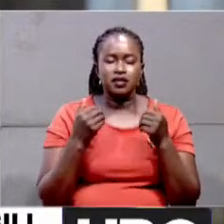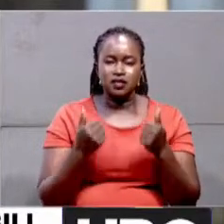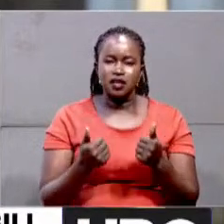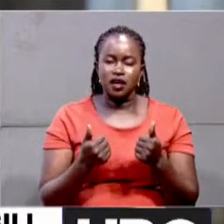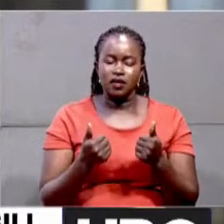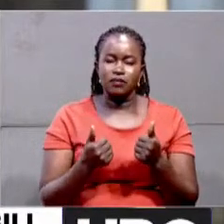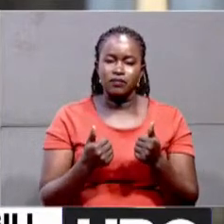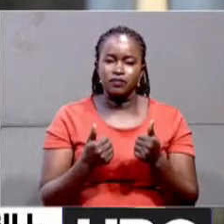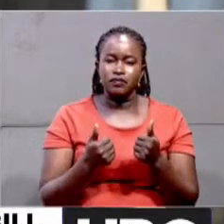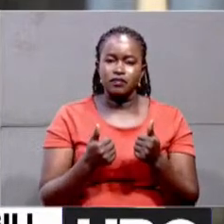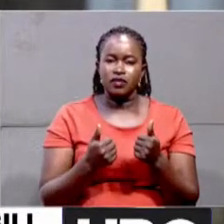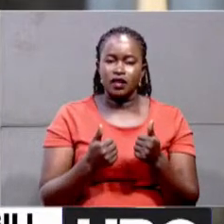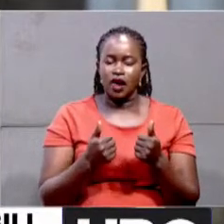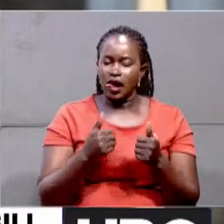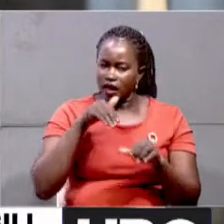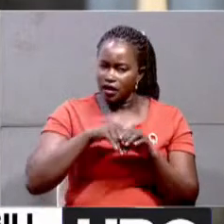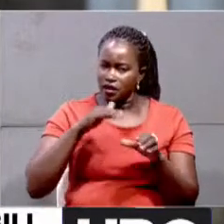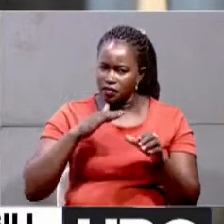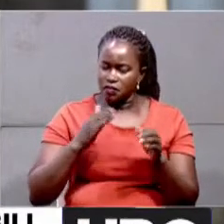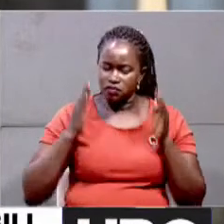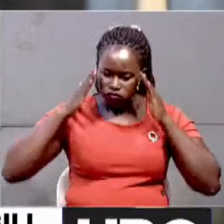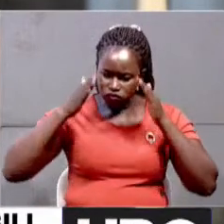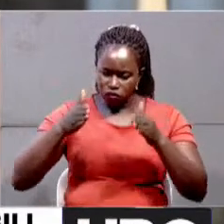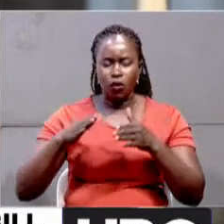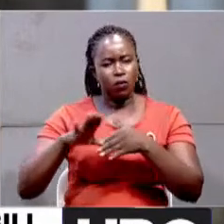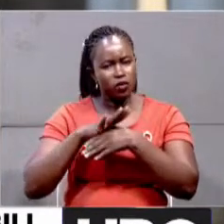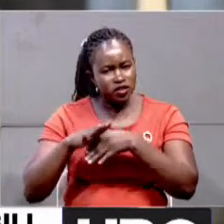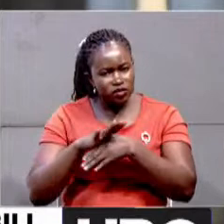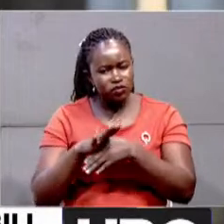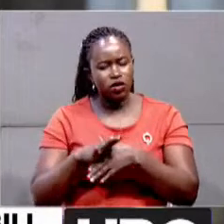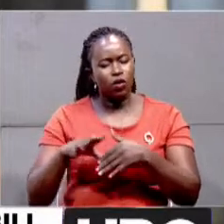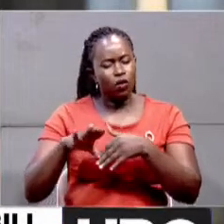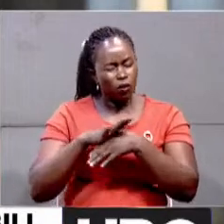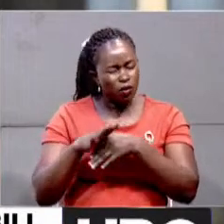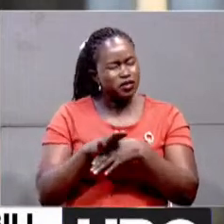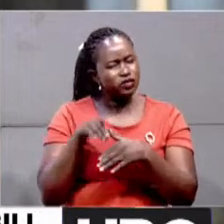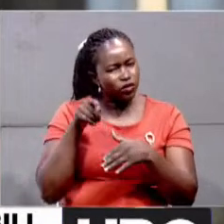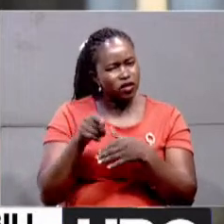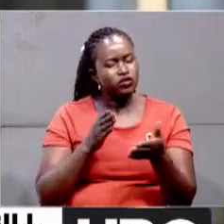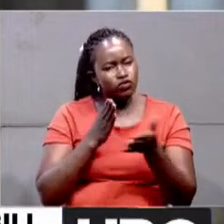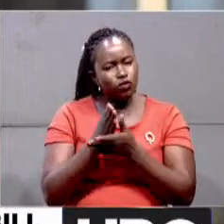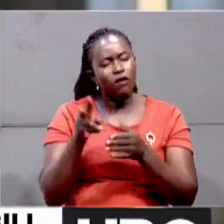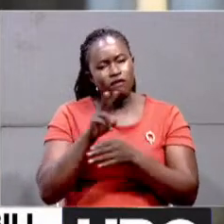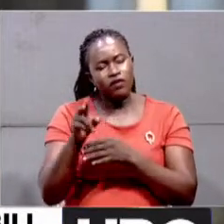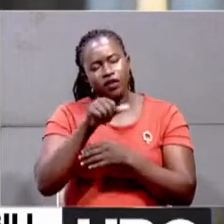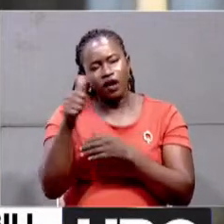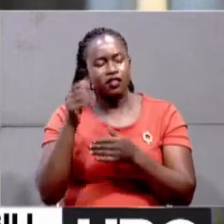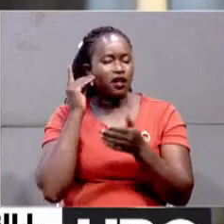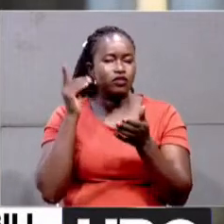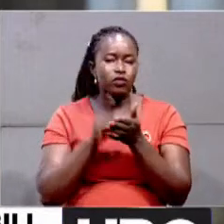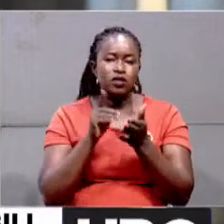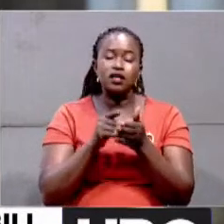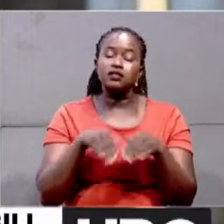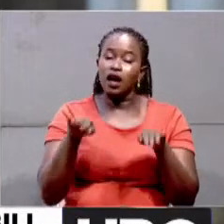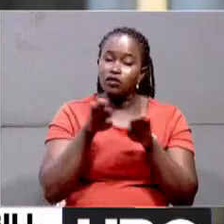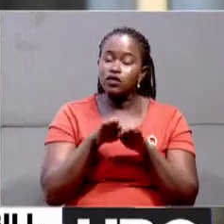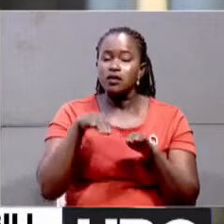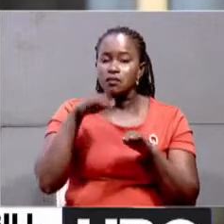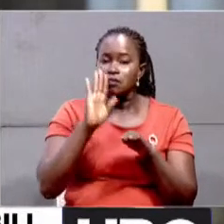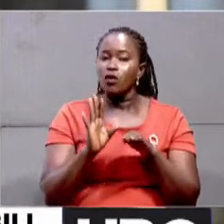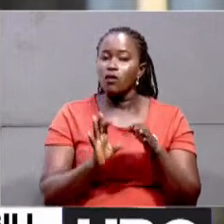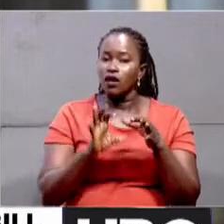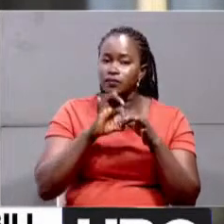my discussion to homosexuality. Homosexuality, obviously, just like other doctors agreed, it's more to do with